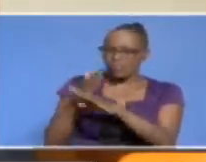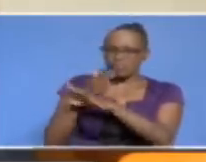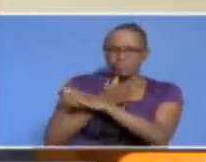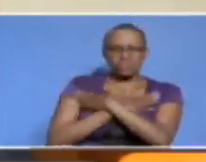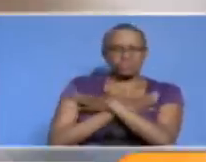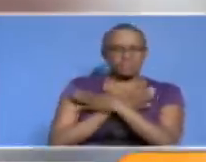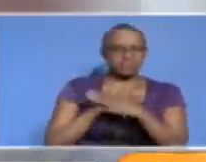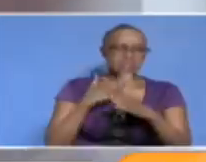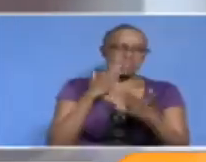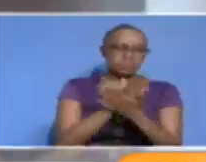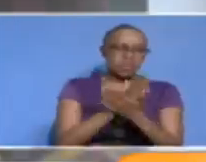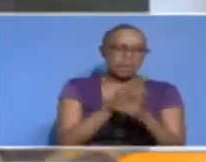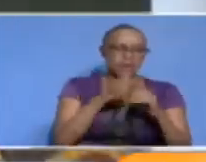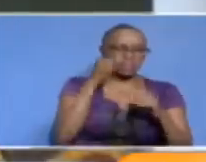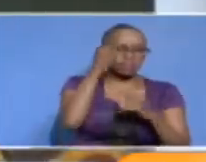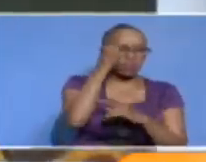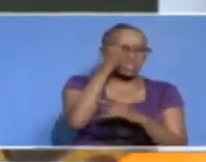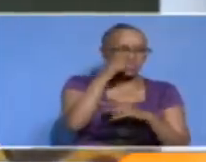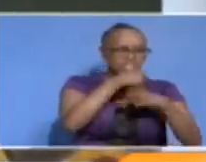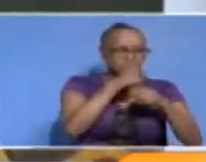friend. But politics,